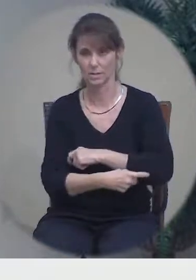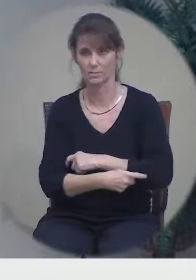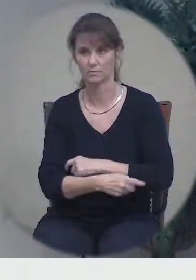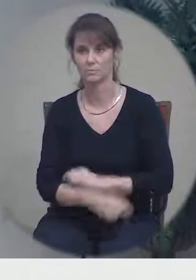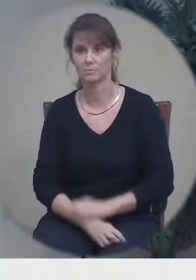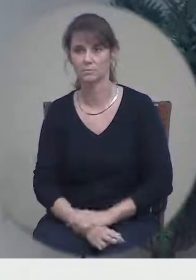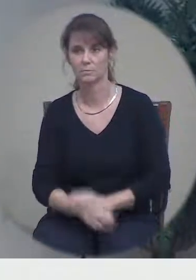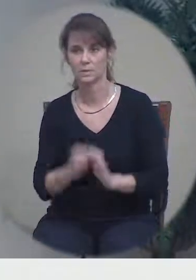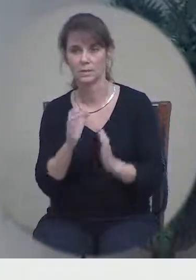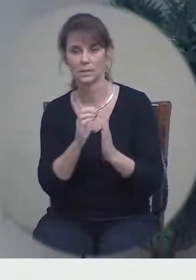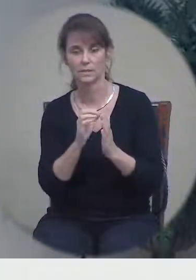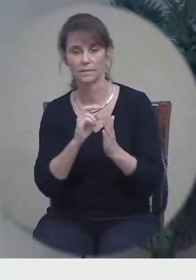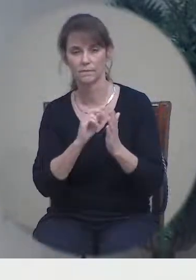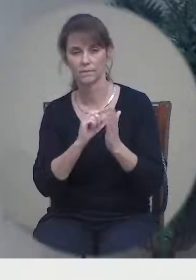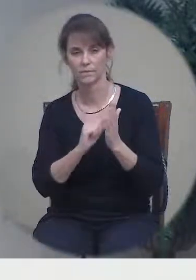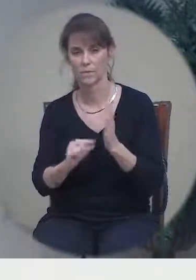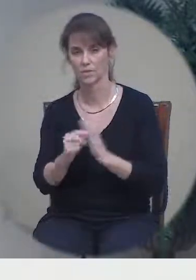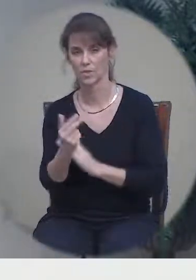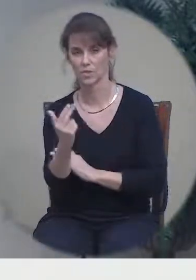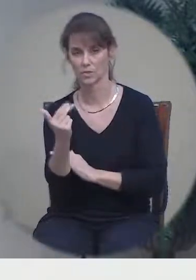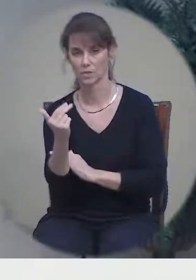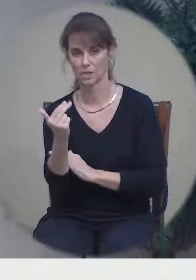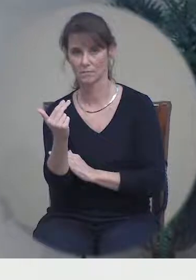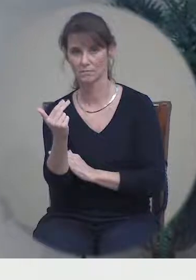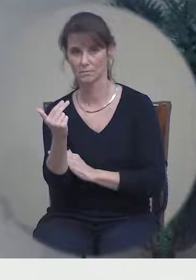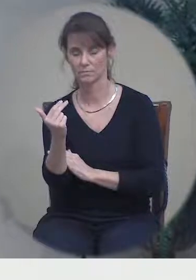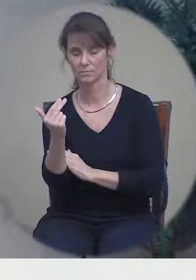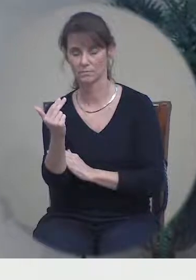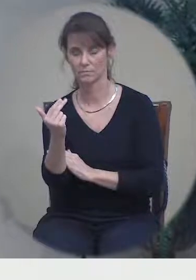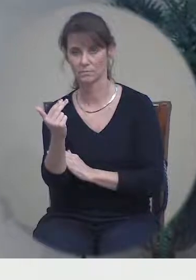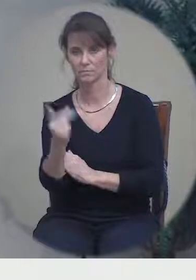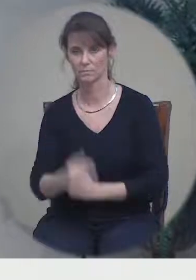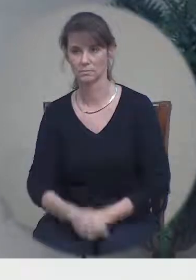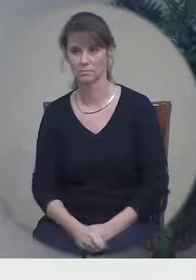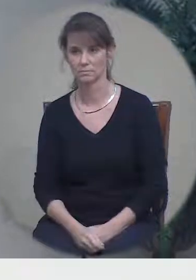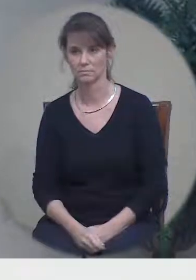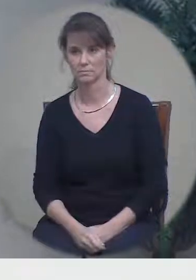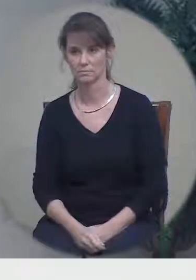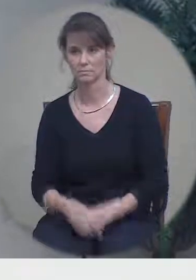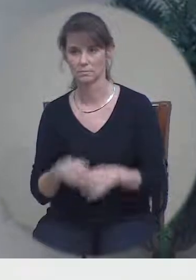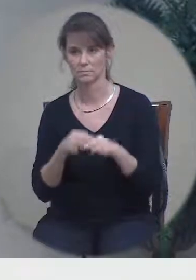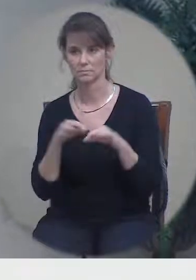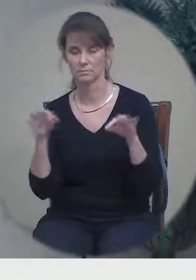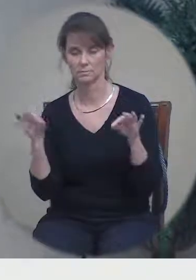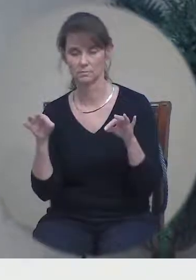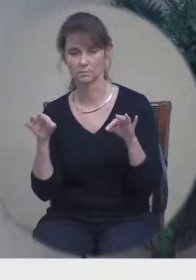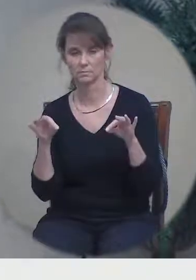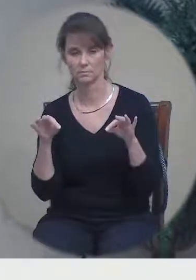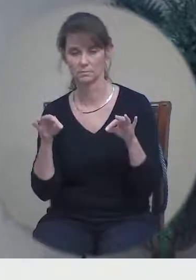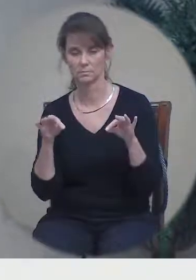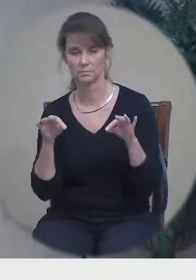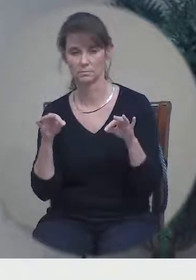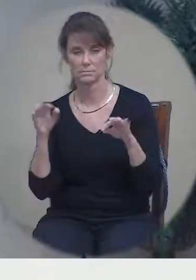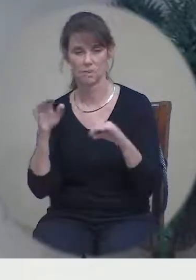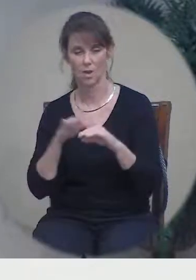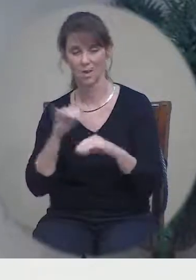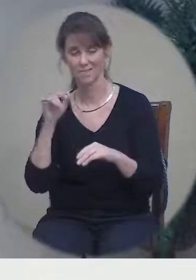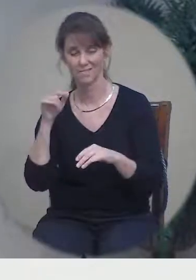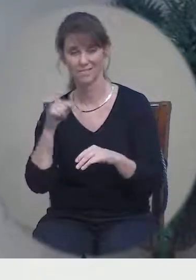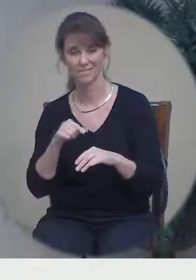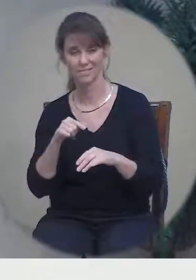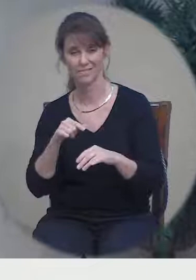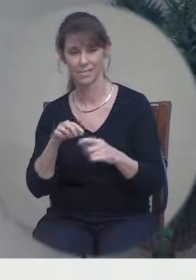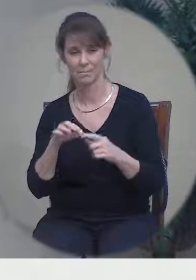of Job, where we have this statement made. It says, "Now on the day when his sons and